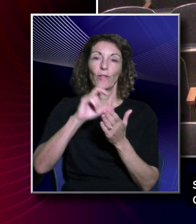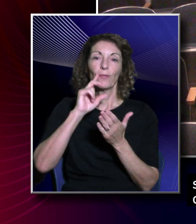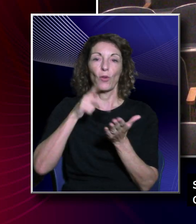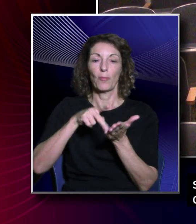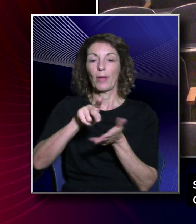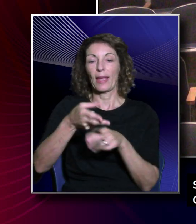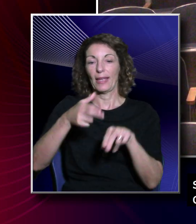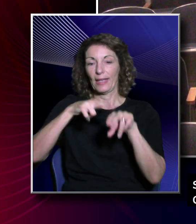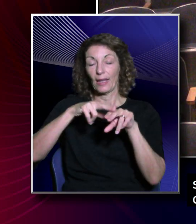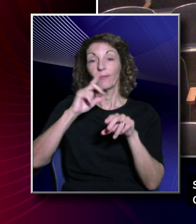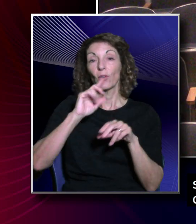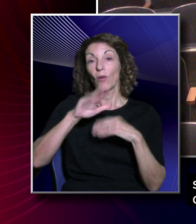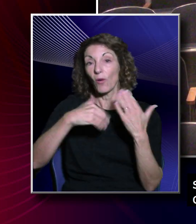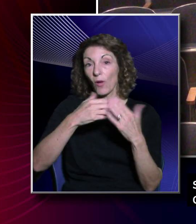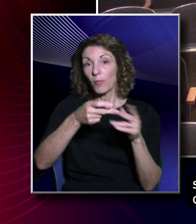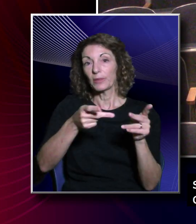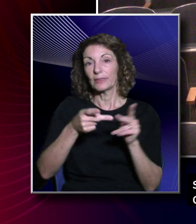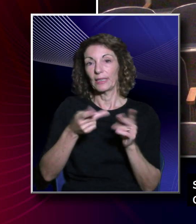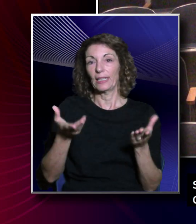positions at ASDB.